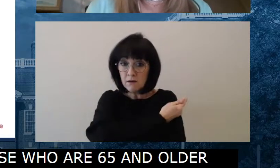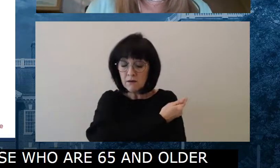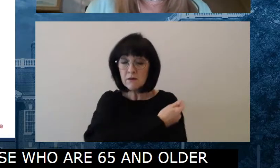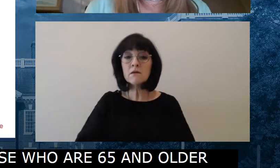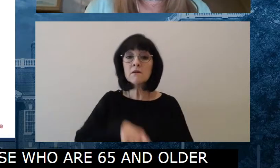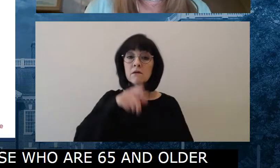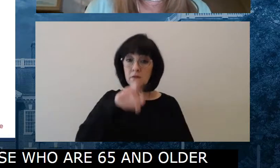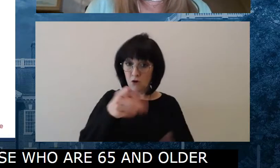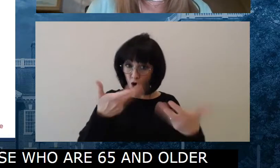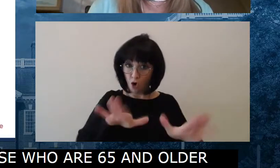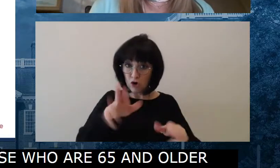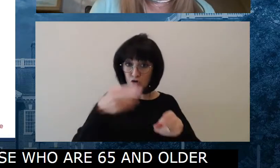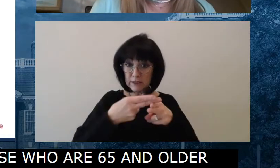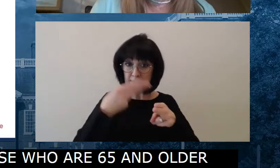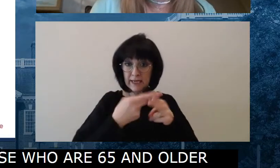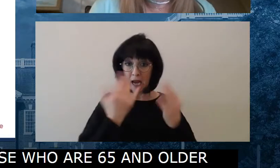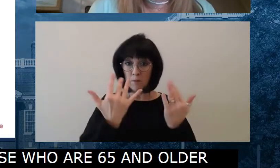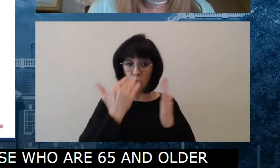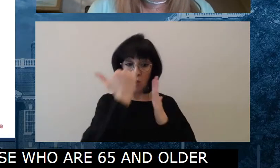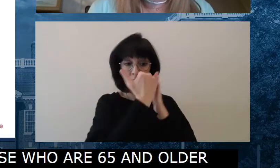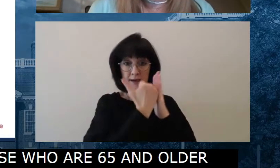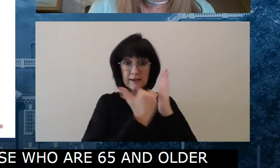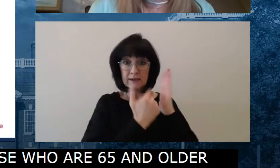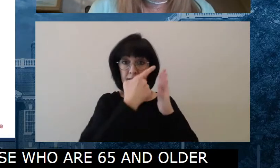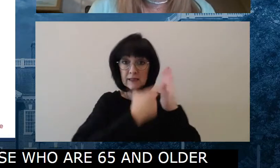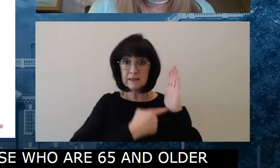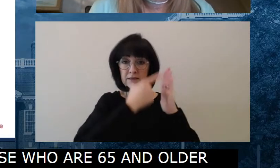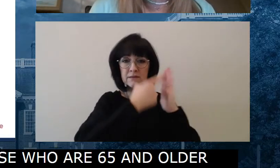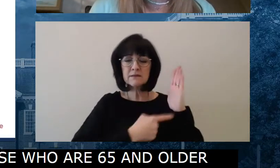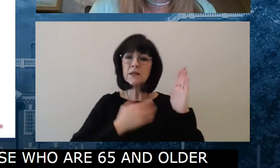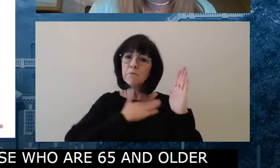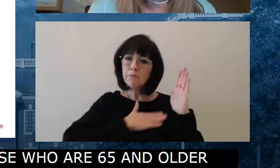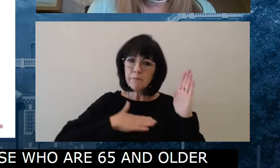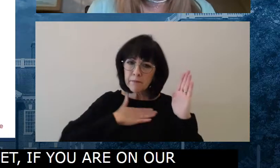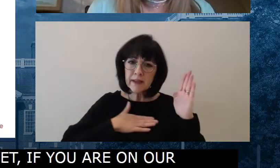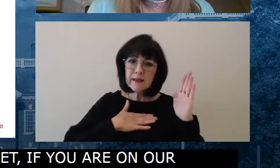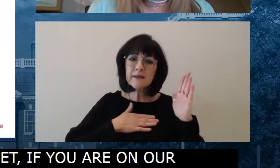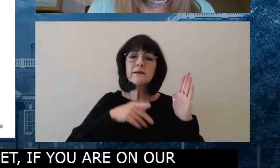advantage of one of our invitations that you've received.